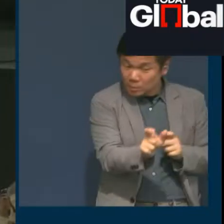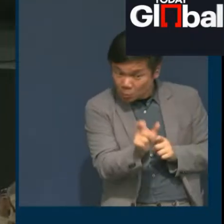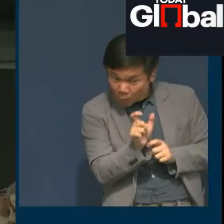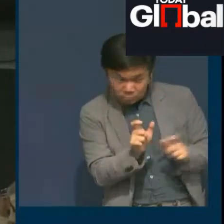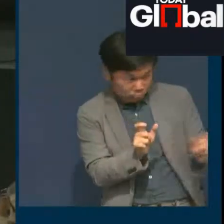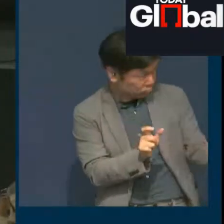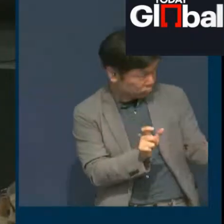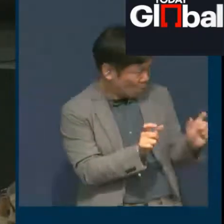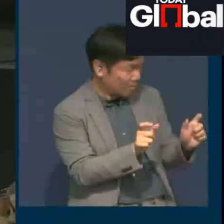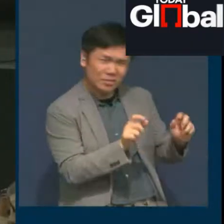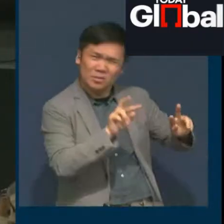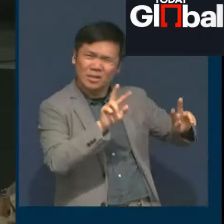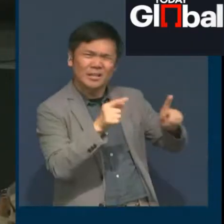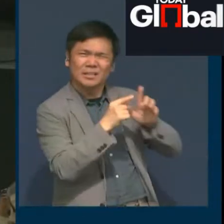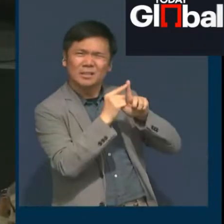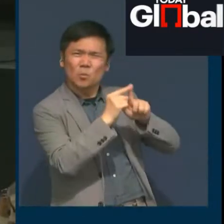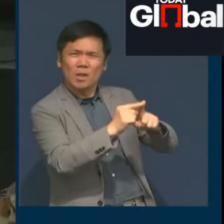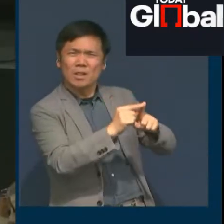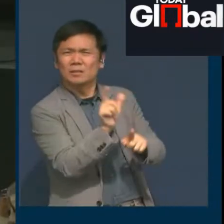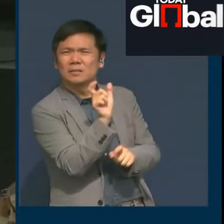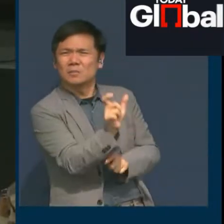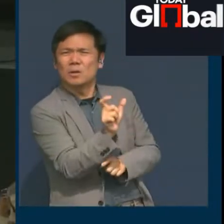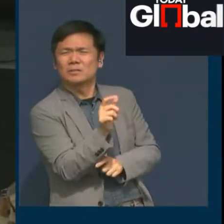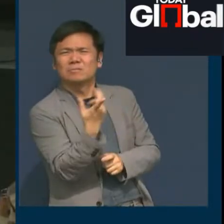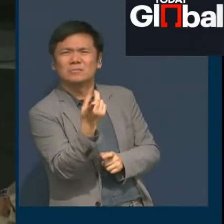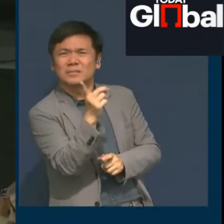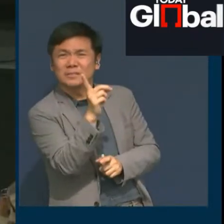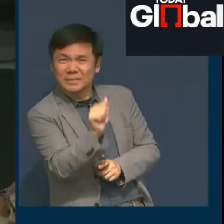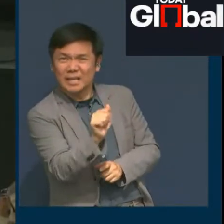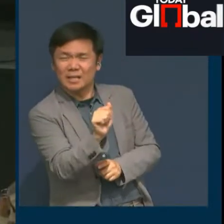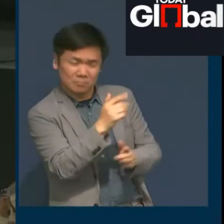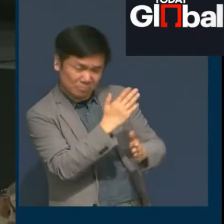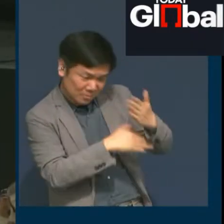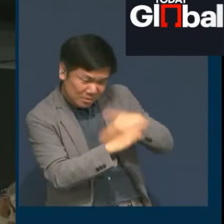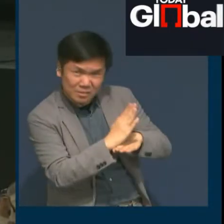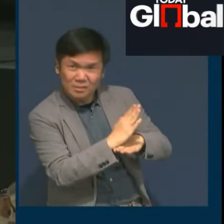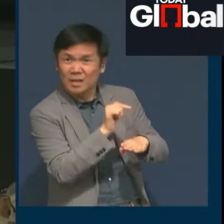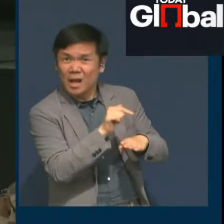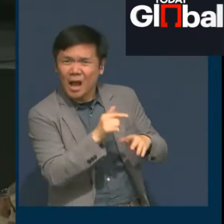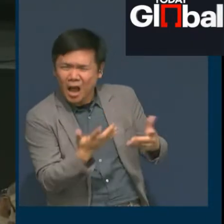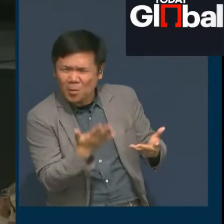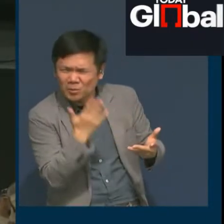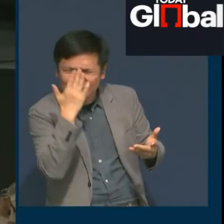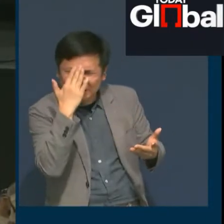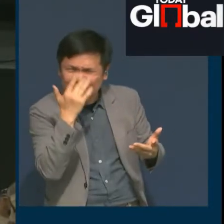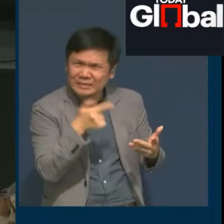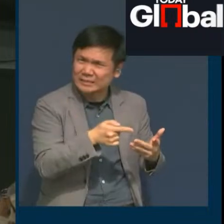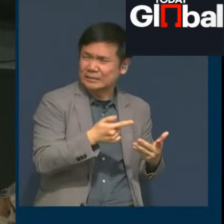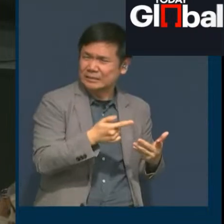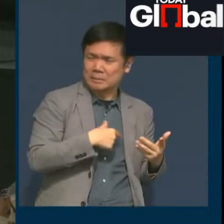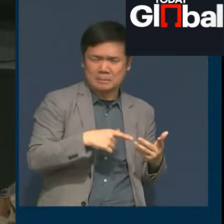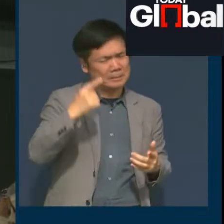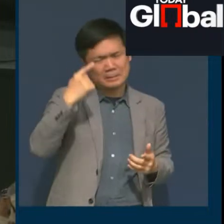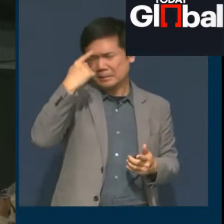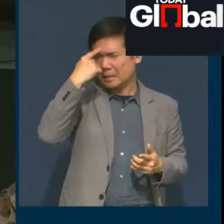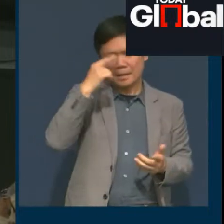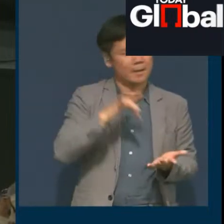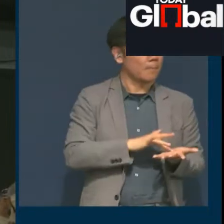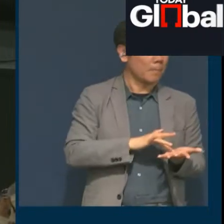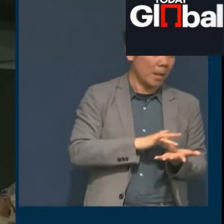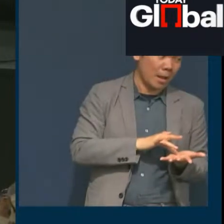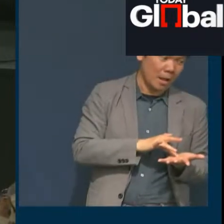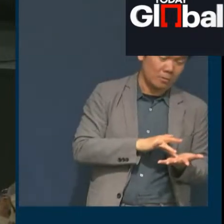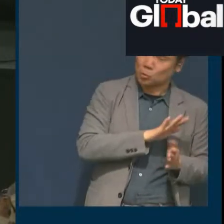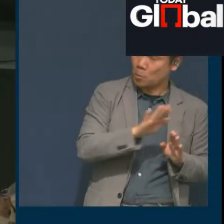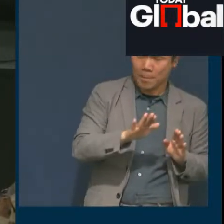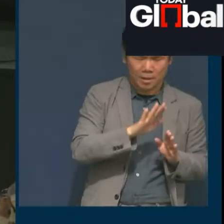of disabilities, in order to move away from medical approach and move towards a human rights-based